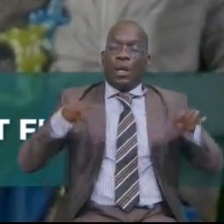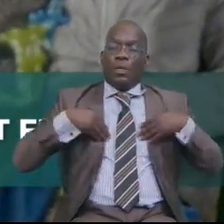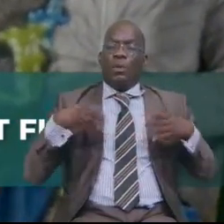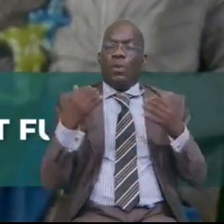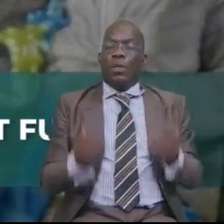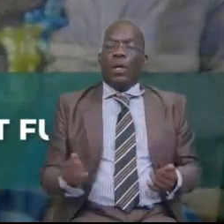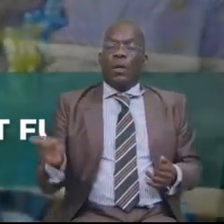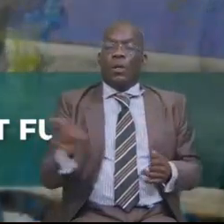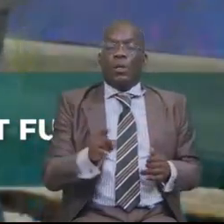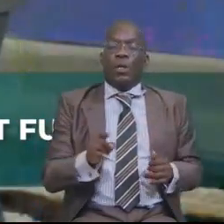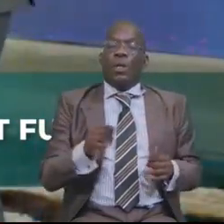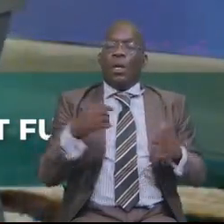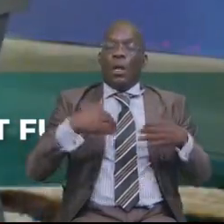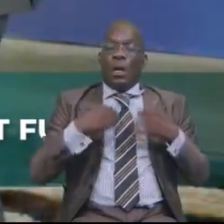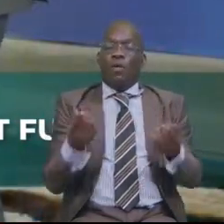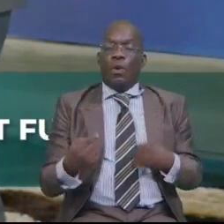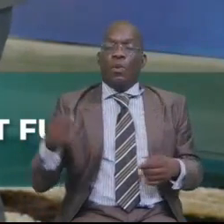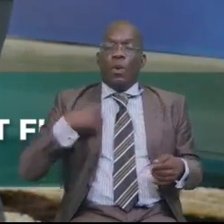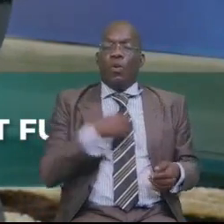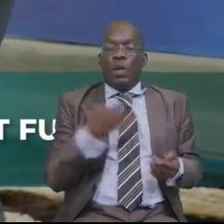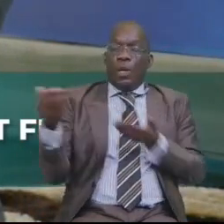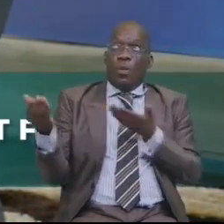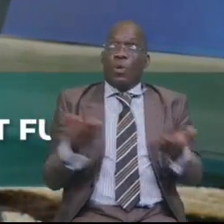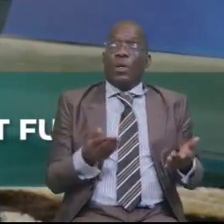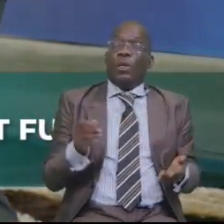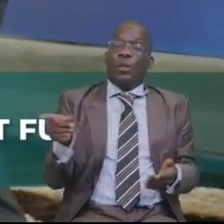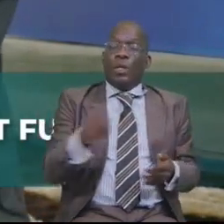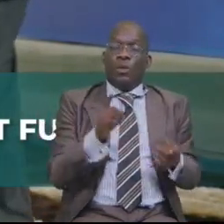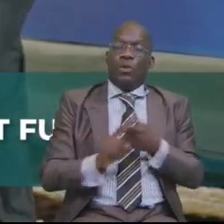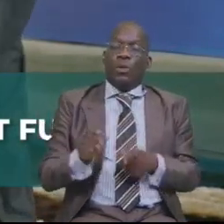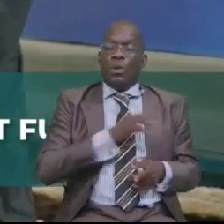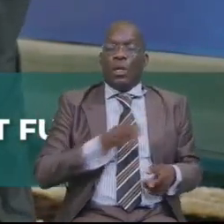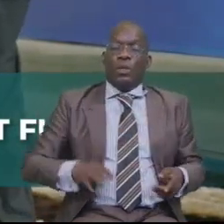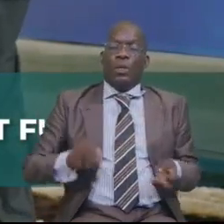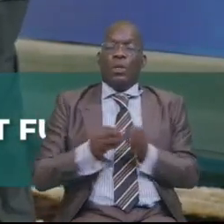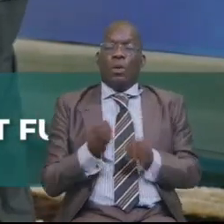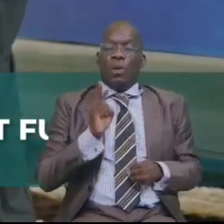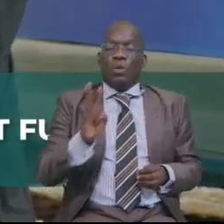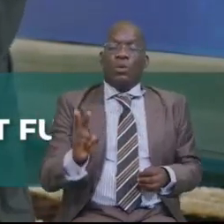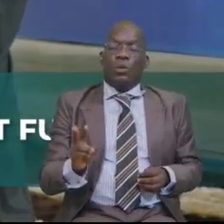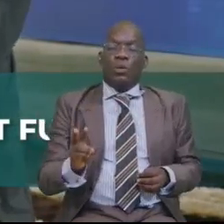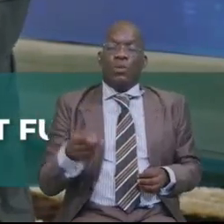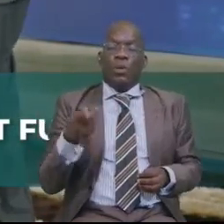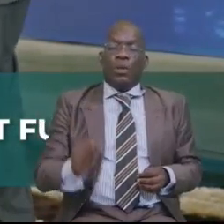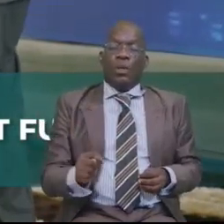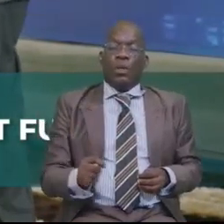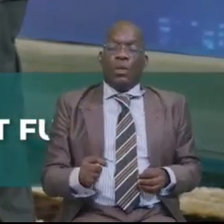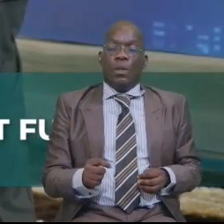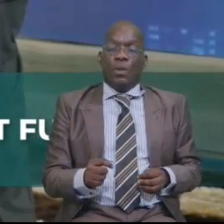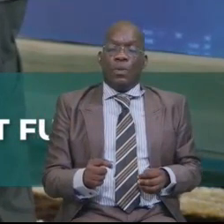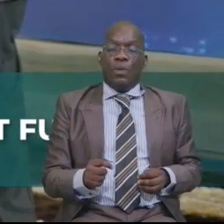we are bringing them to Christ. Number two, the foremost